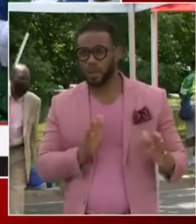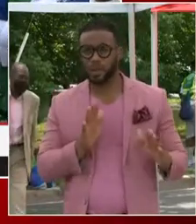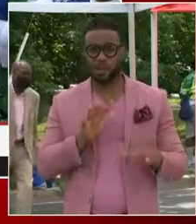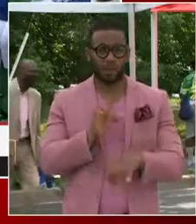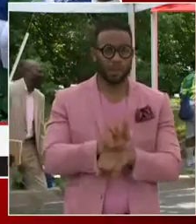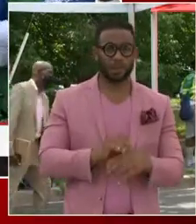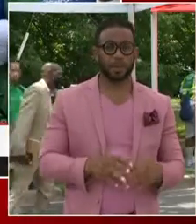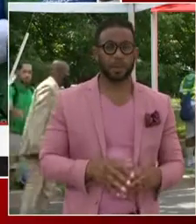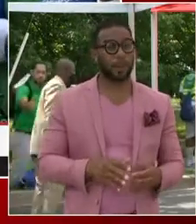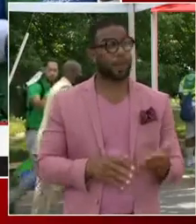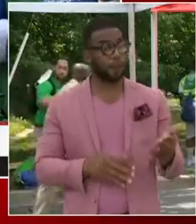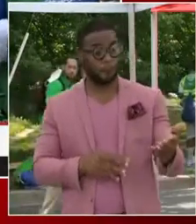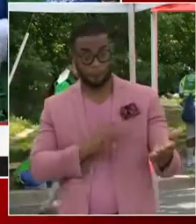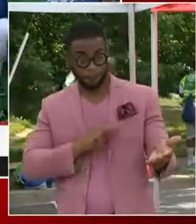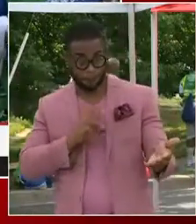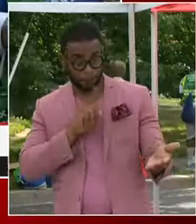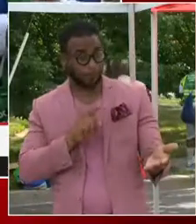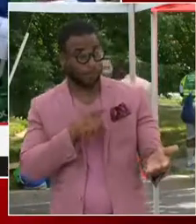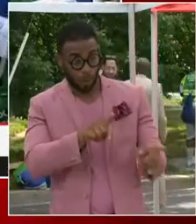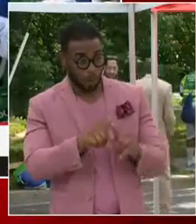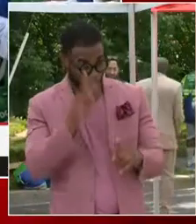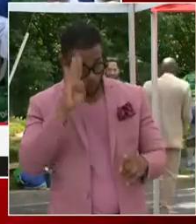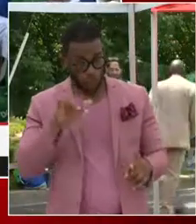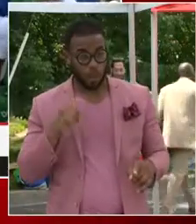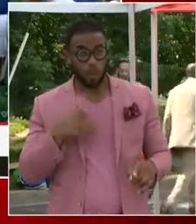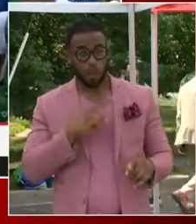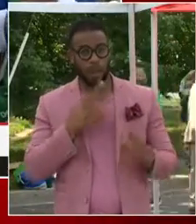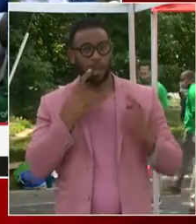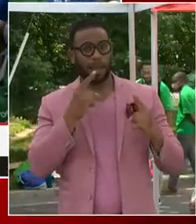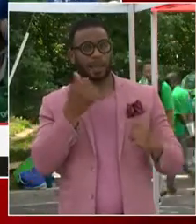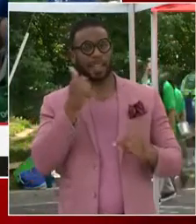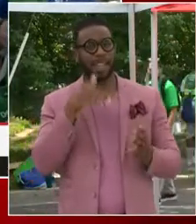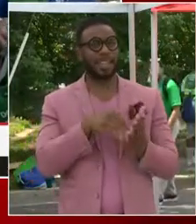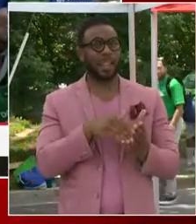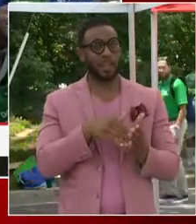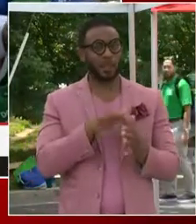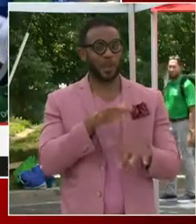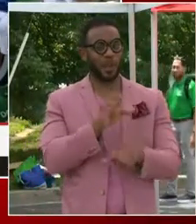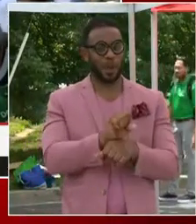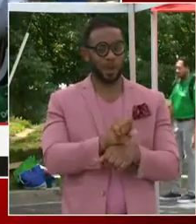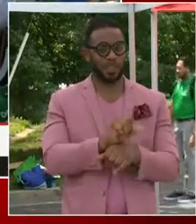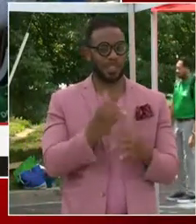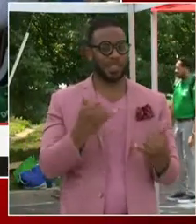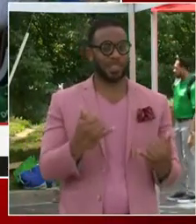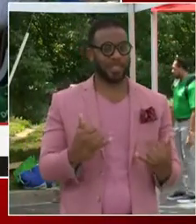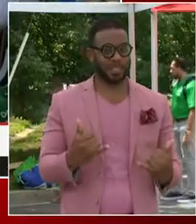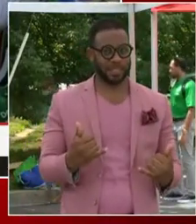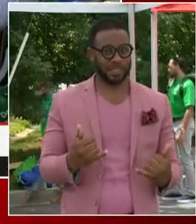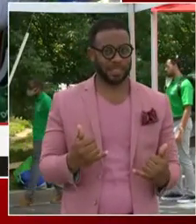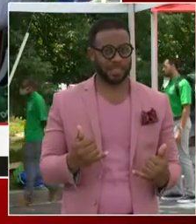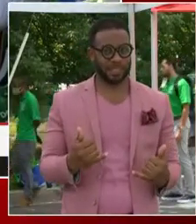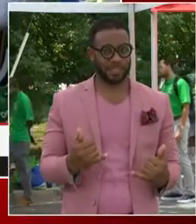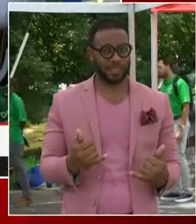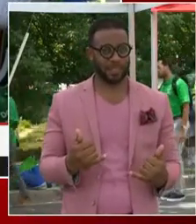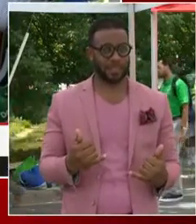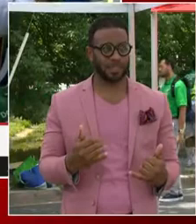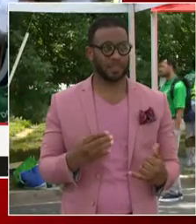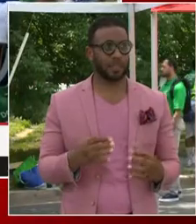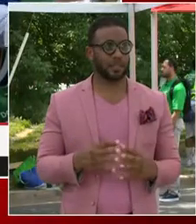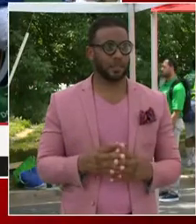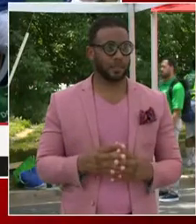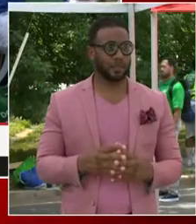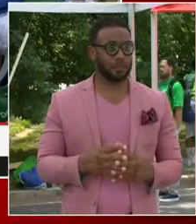appointments. Well, you also know that we announced 10,000 appointments today,